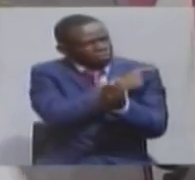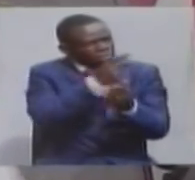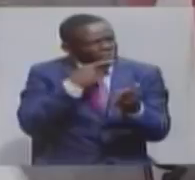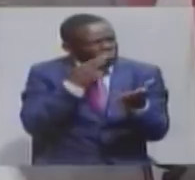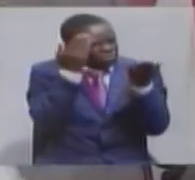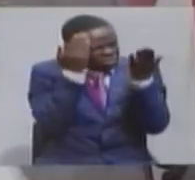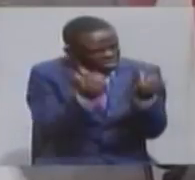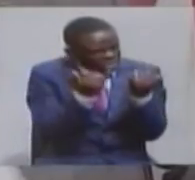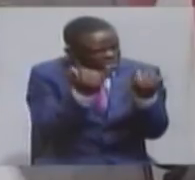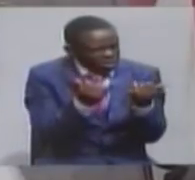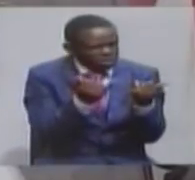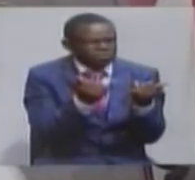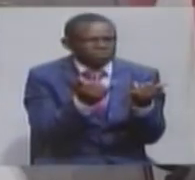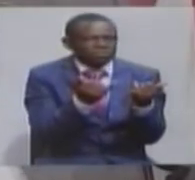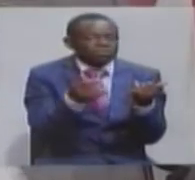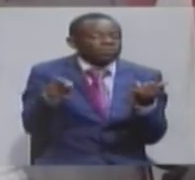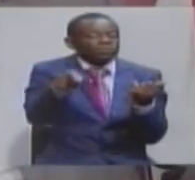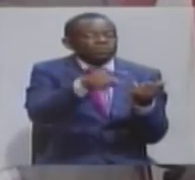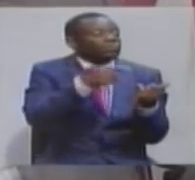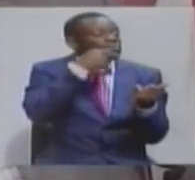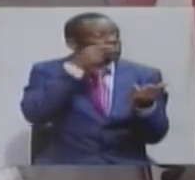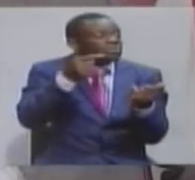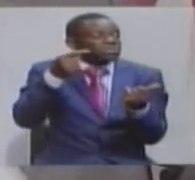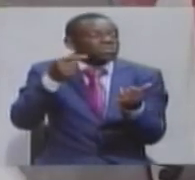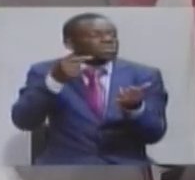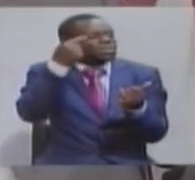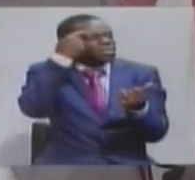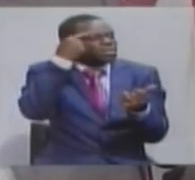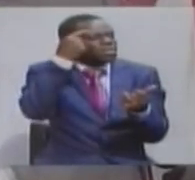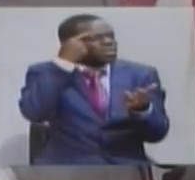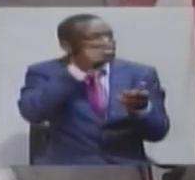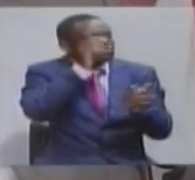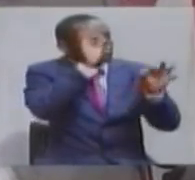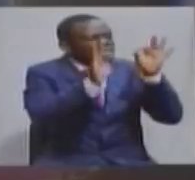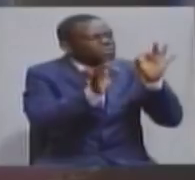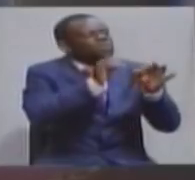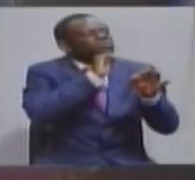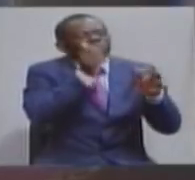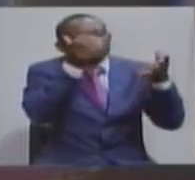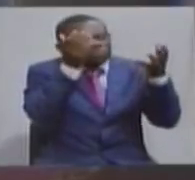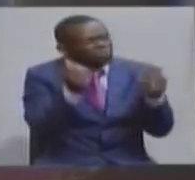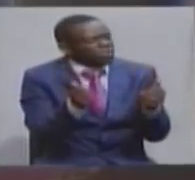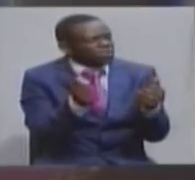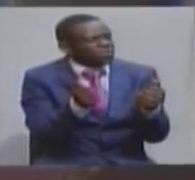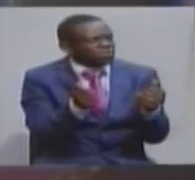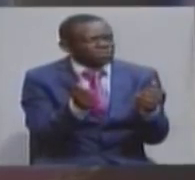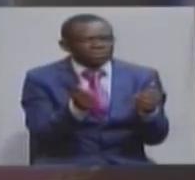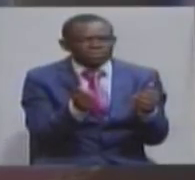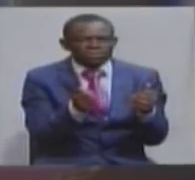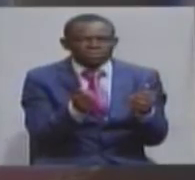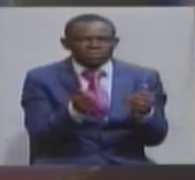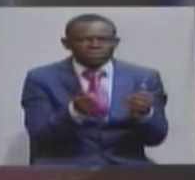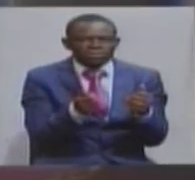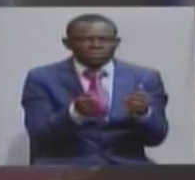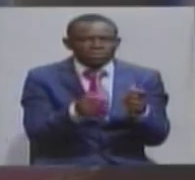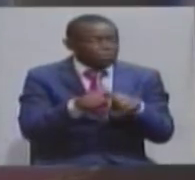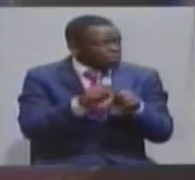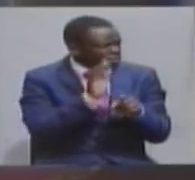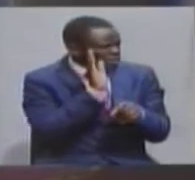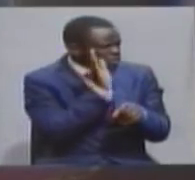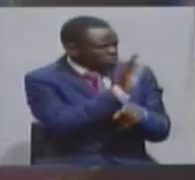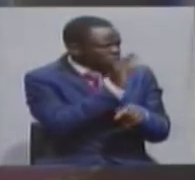We don't want the government to even remove a comma. But your technocrats allowed such amazingly serious lacunas to go